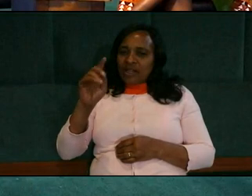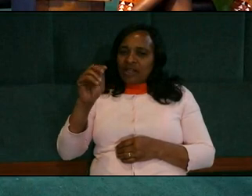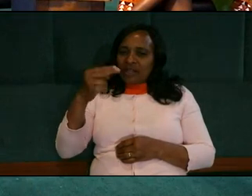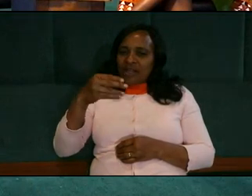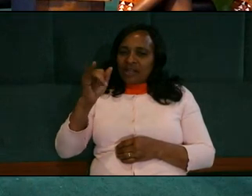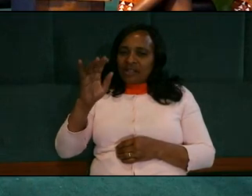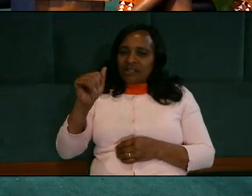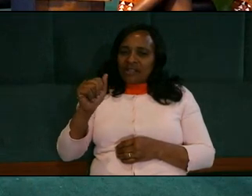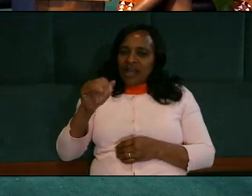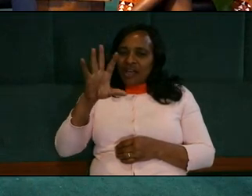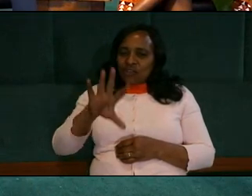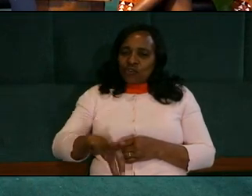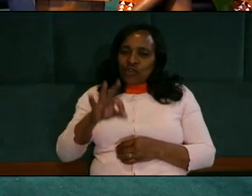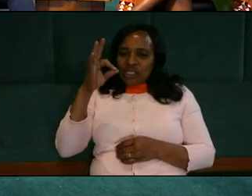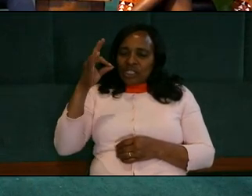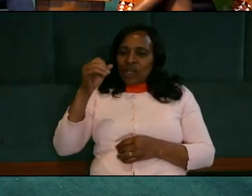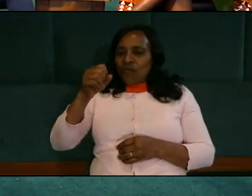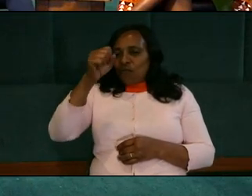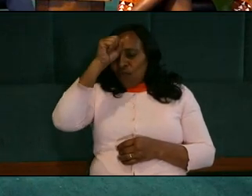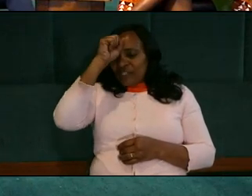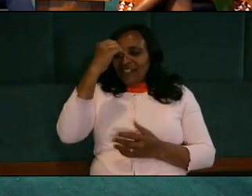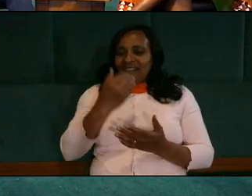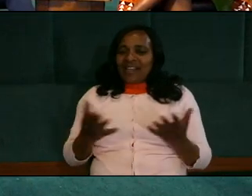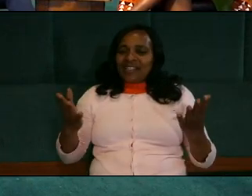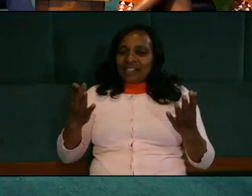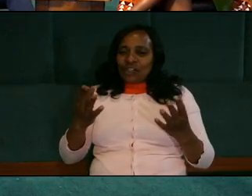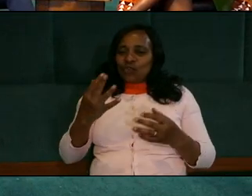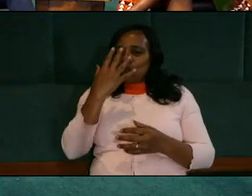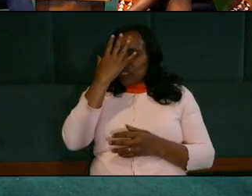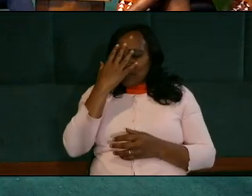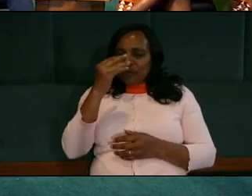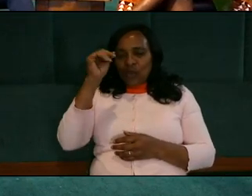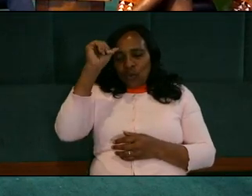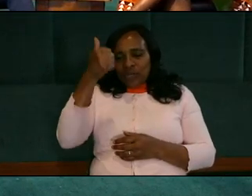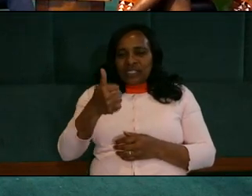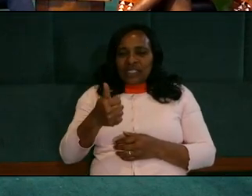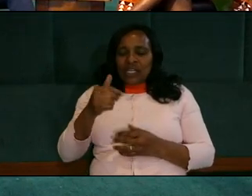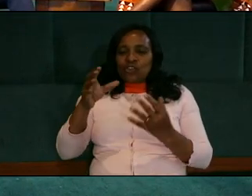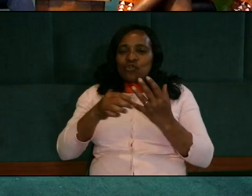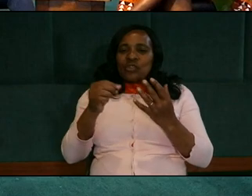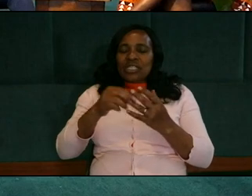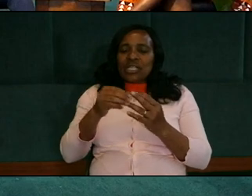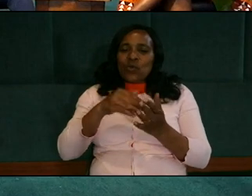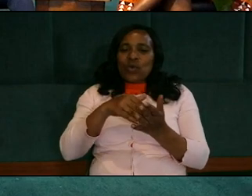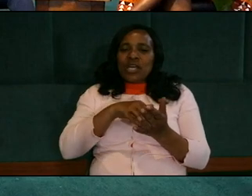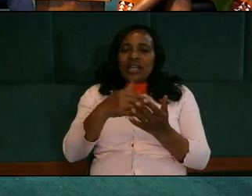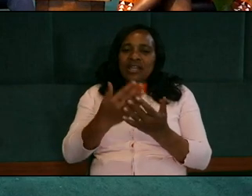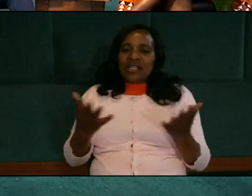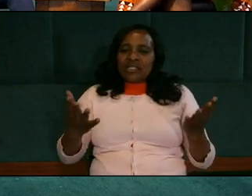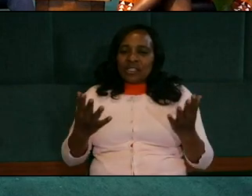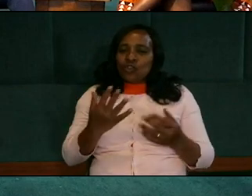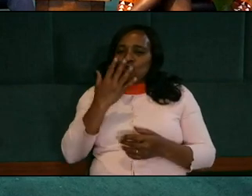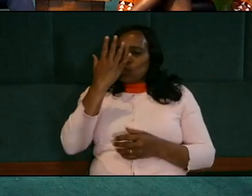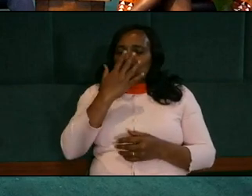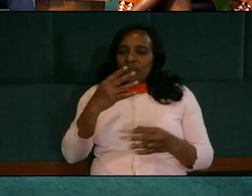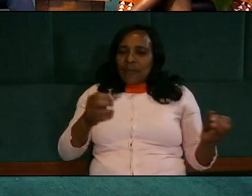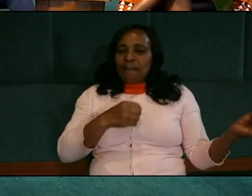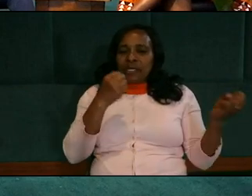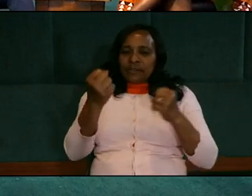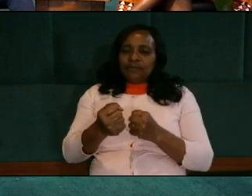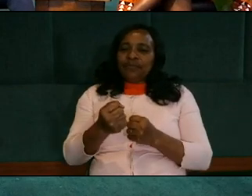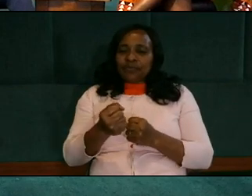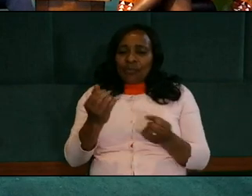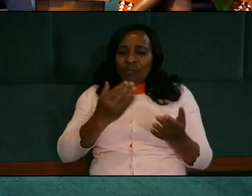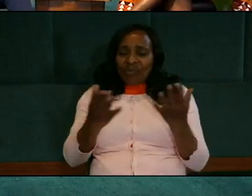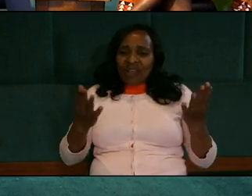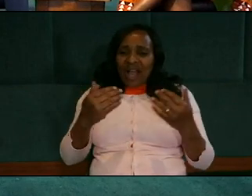the foolish things to put to shame the wise, and he has chosen the weak things to put to shame the mighty. So